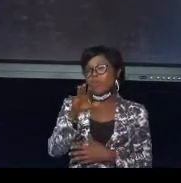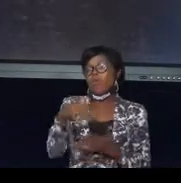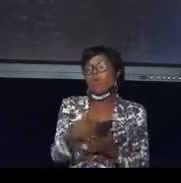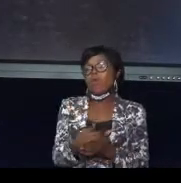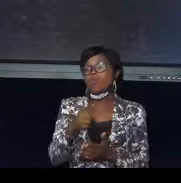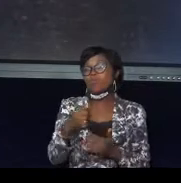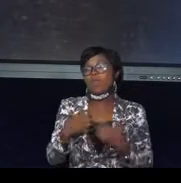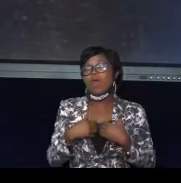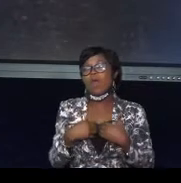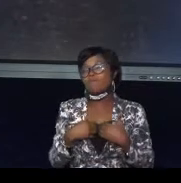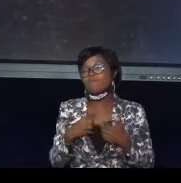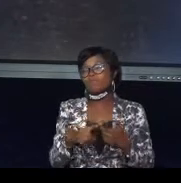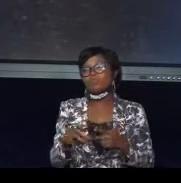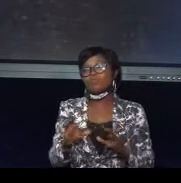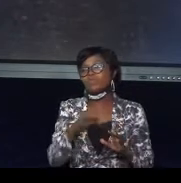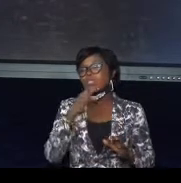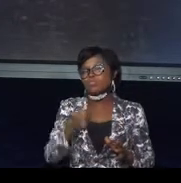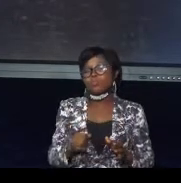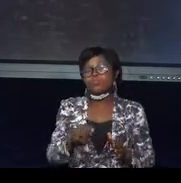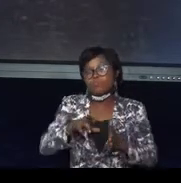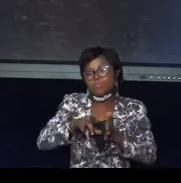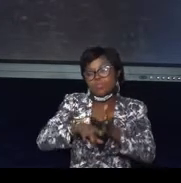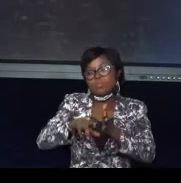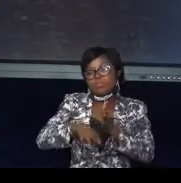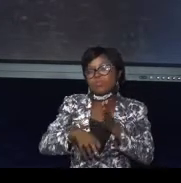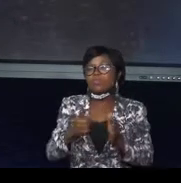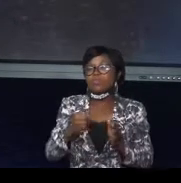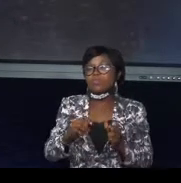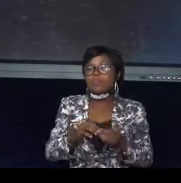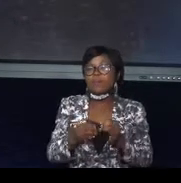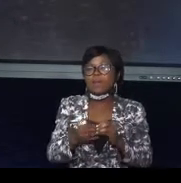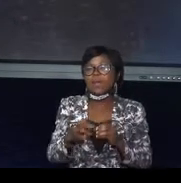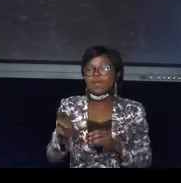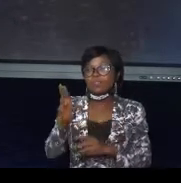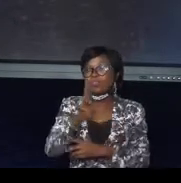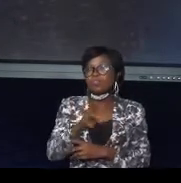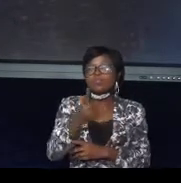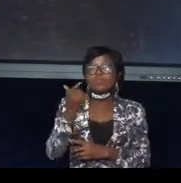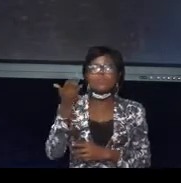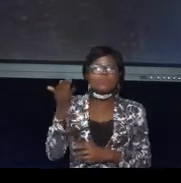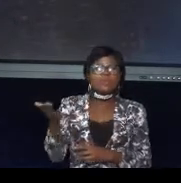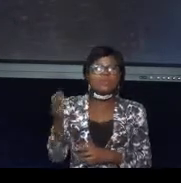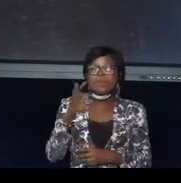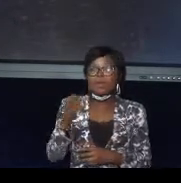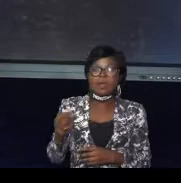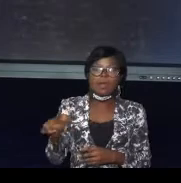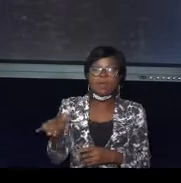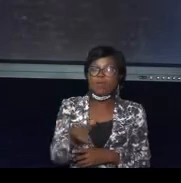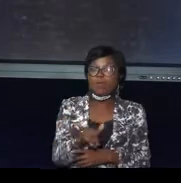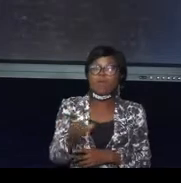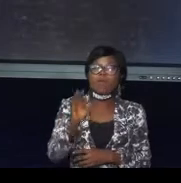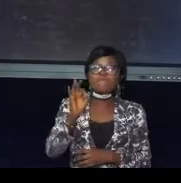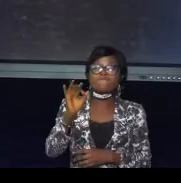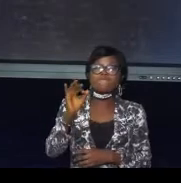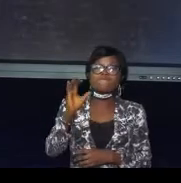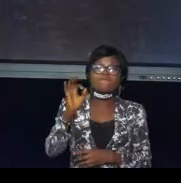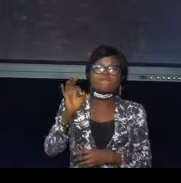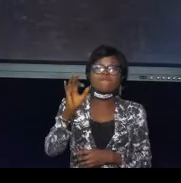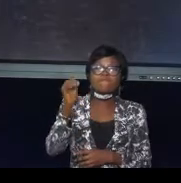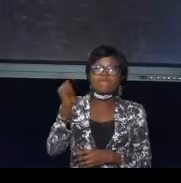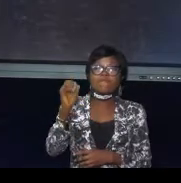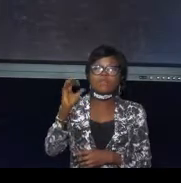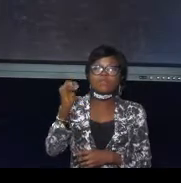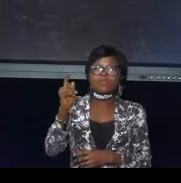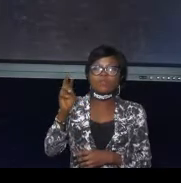that. Again, all you have to do is just reduce the numbers using their common factors until you can no longer go further. Then